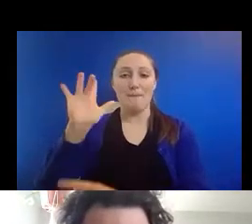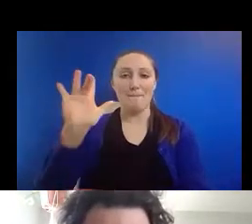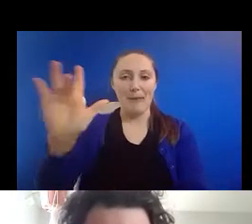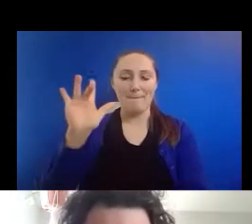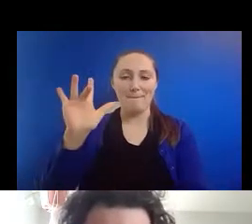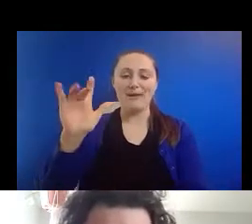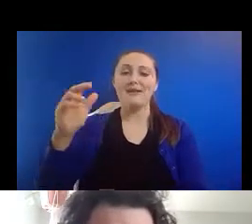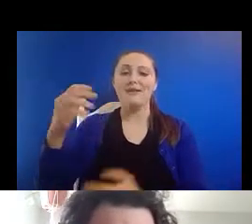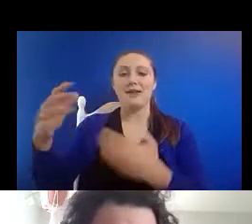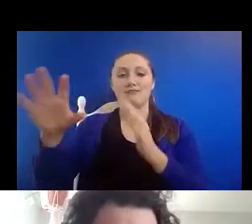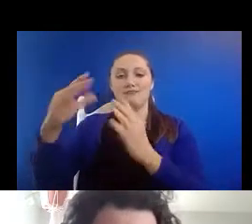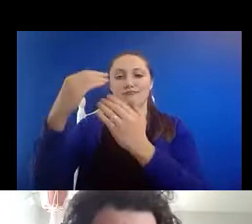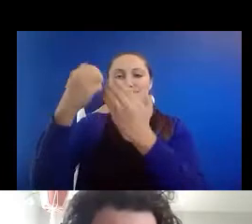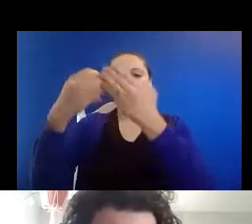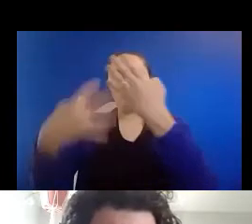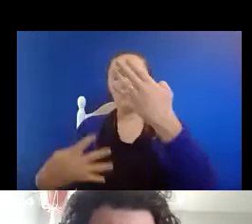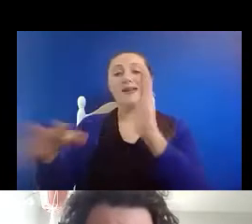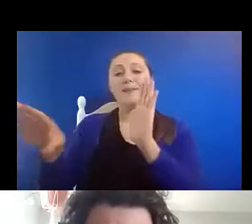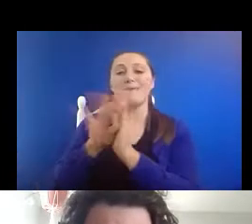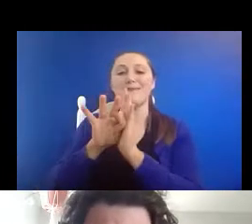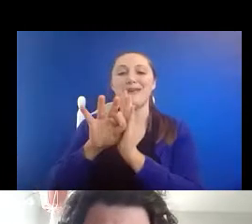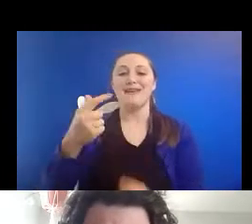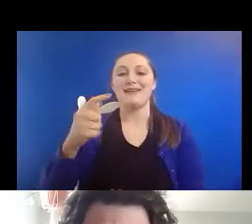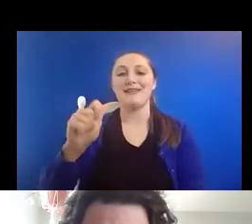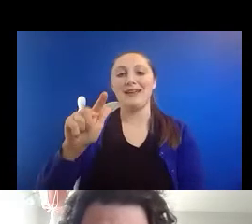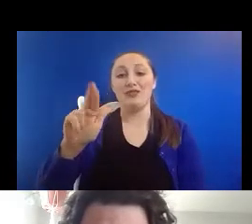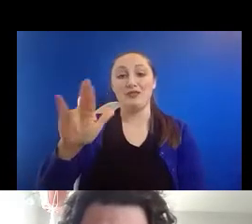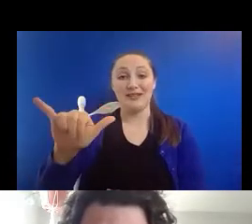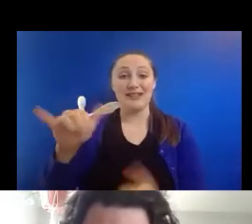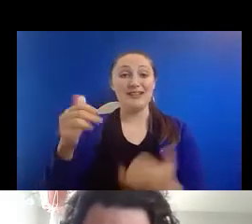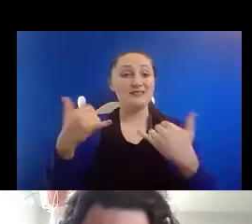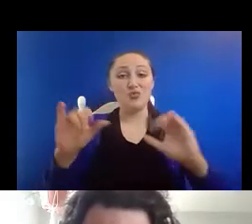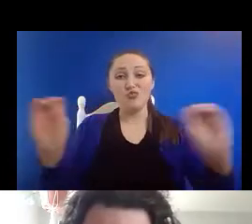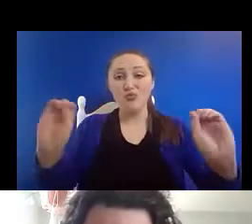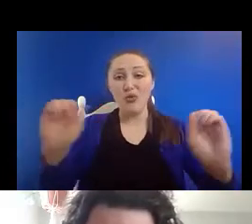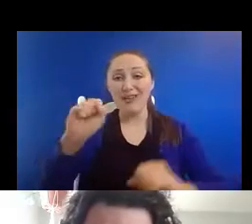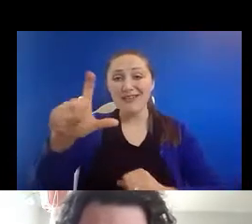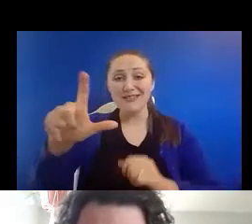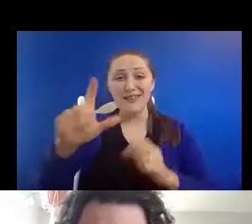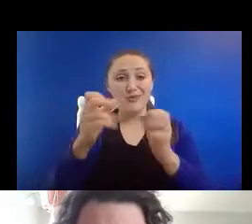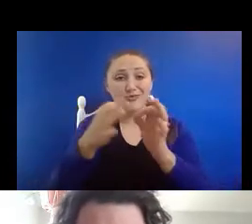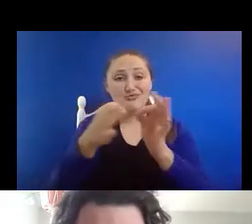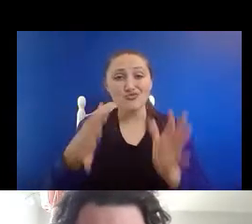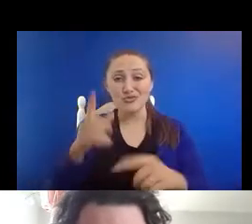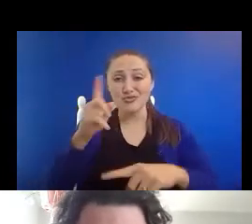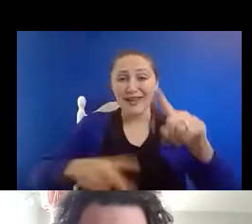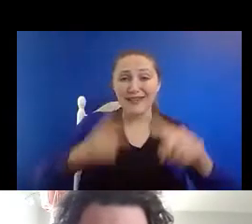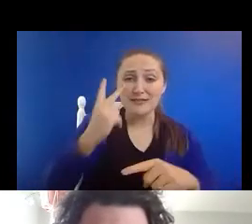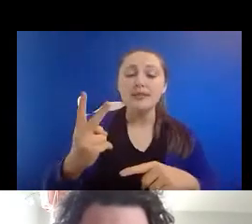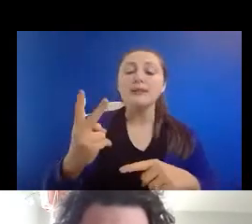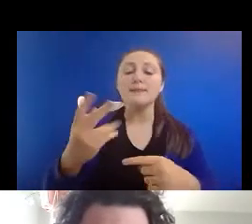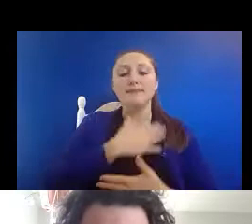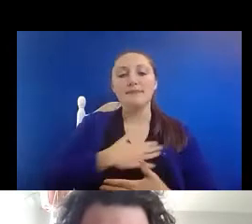Gallery. If you're still not seeing the ASL interpreter, please let us know in the chat and we'll do what we can to help you.